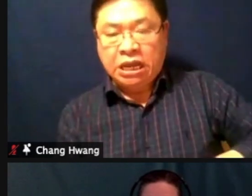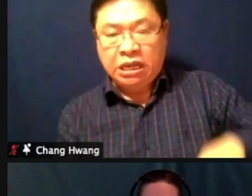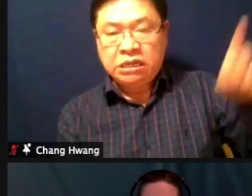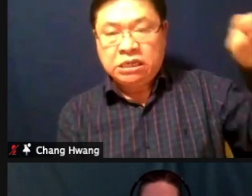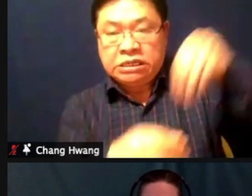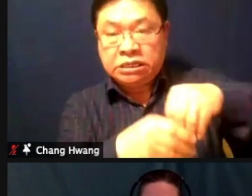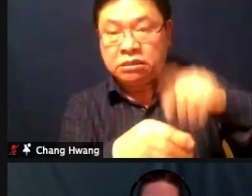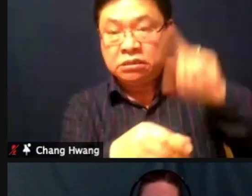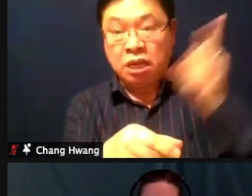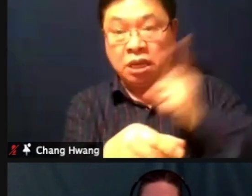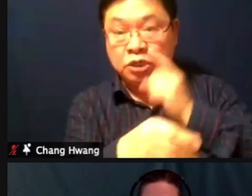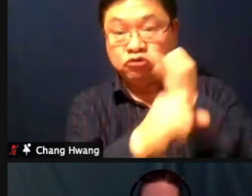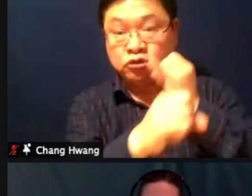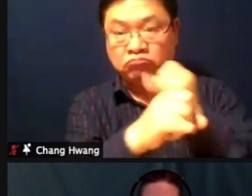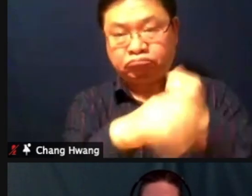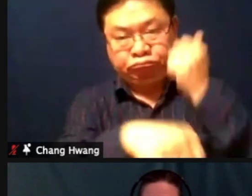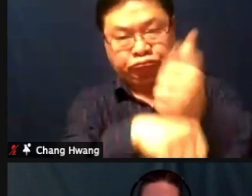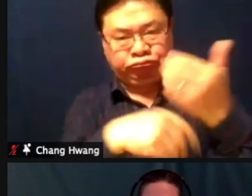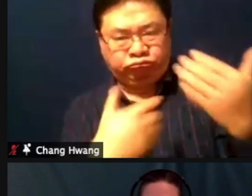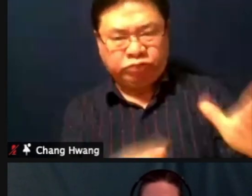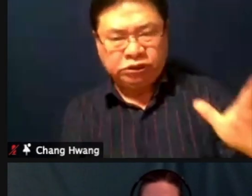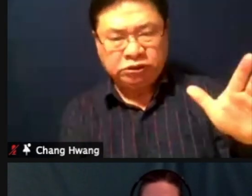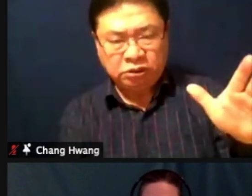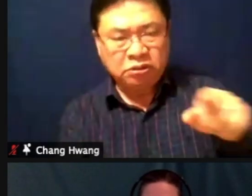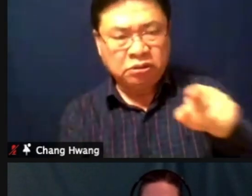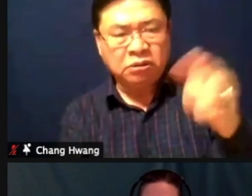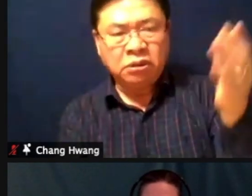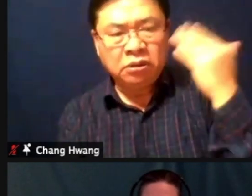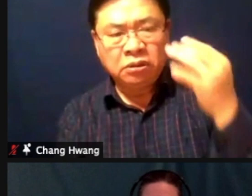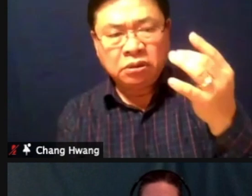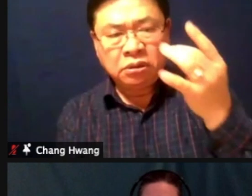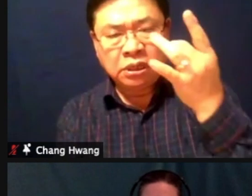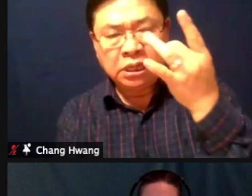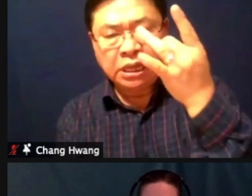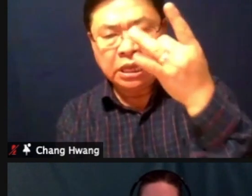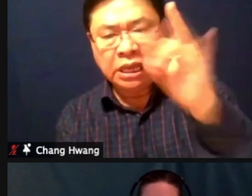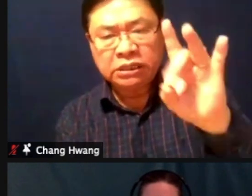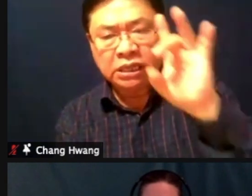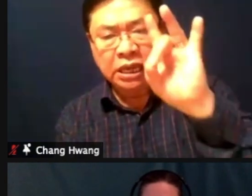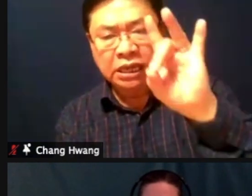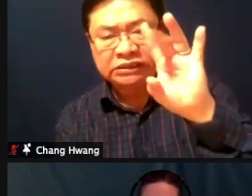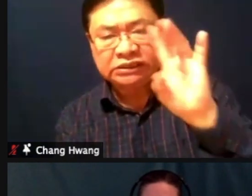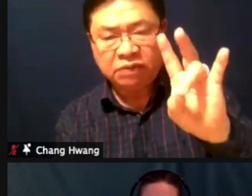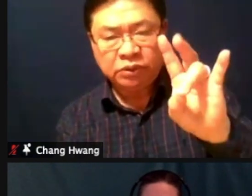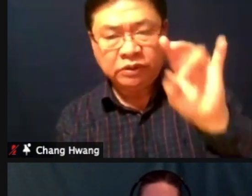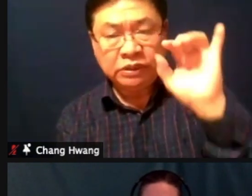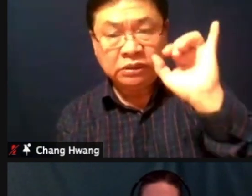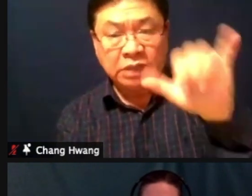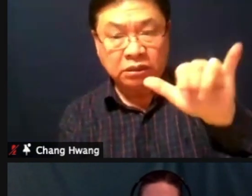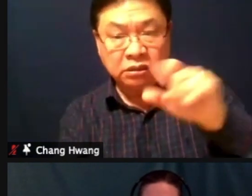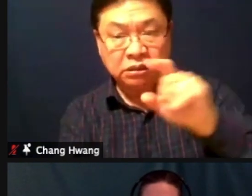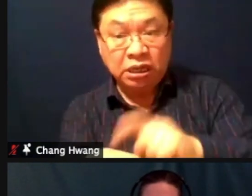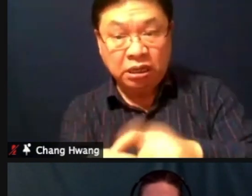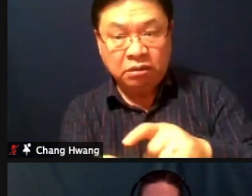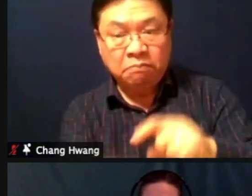hers, and had A.T. Mills go to China. China had already had a deaf school established. Their deaf school was established